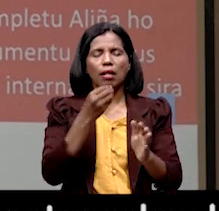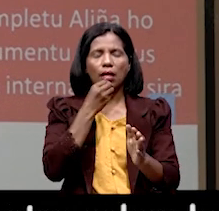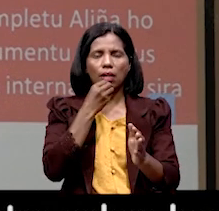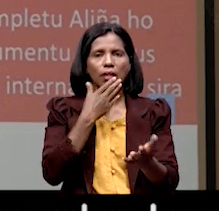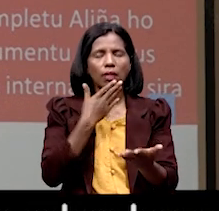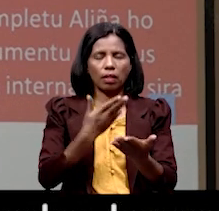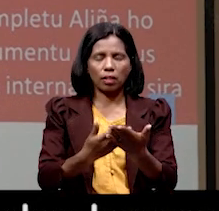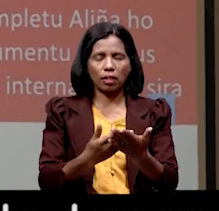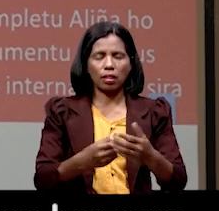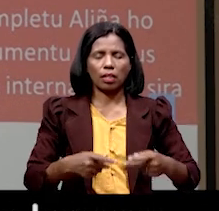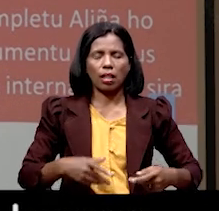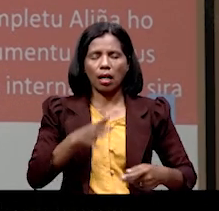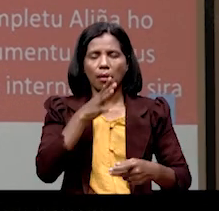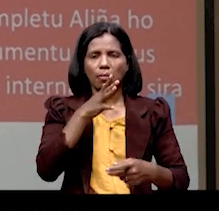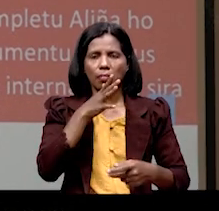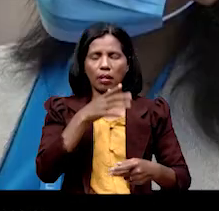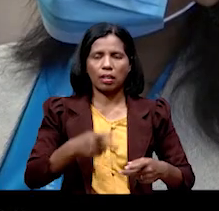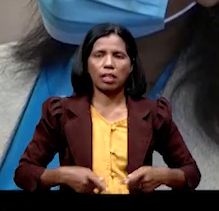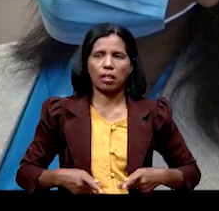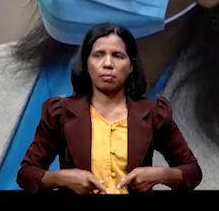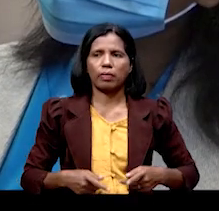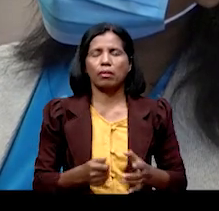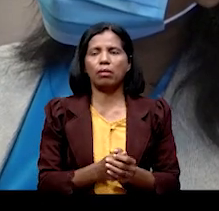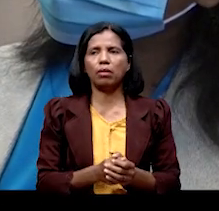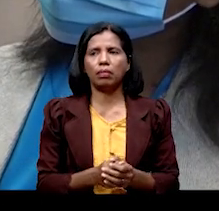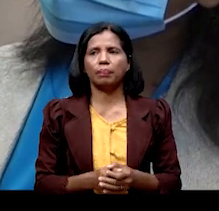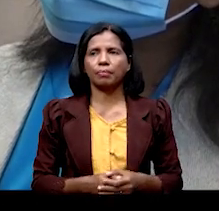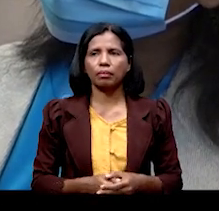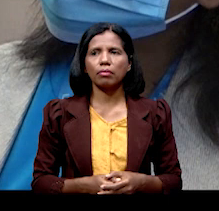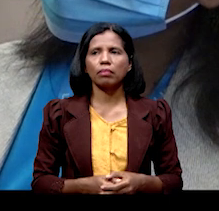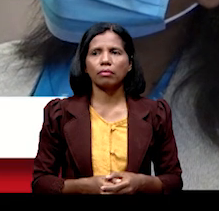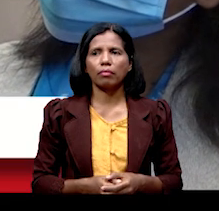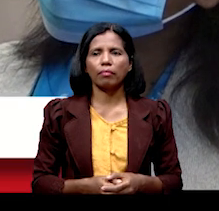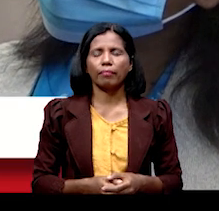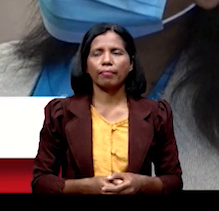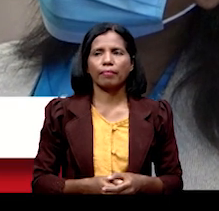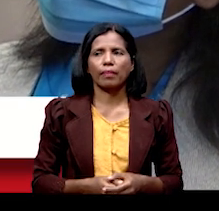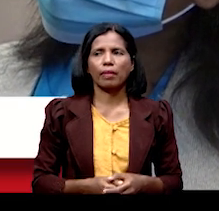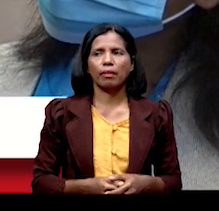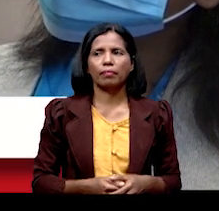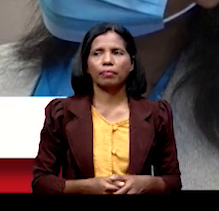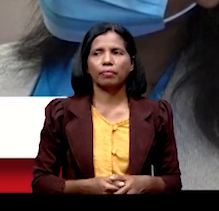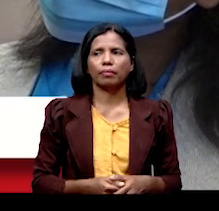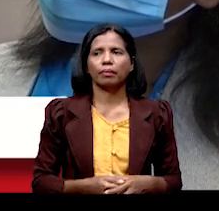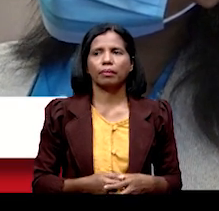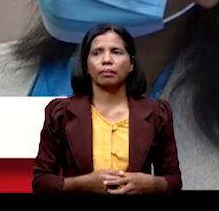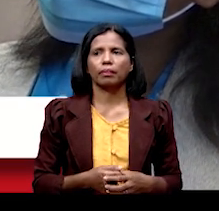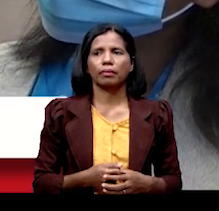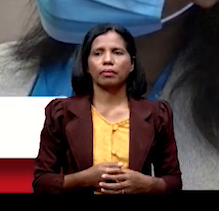durante iha inanya kanotak. What this report that we are launching covers different sectors. It covers health,